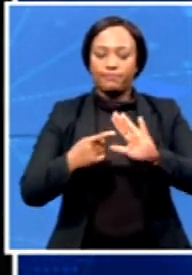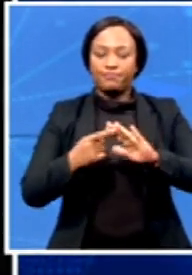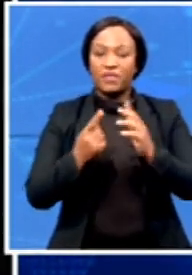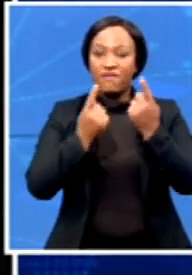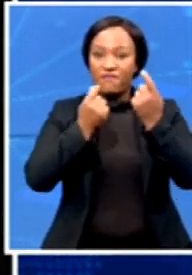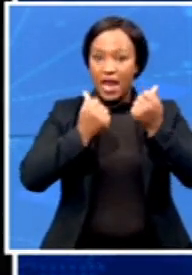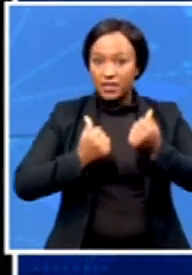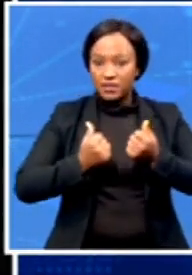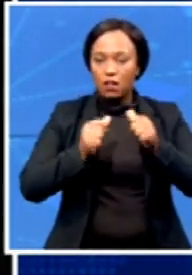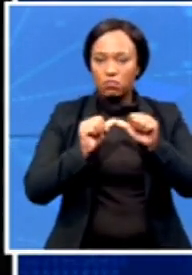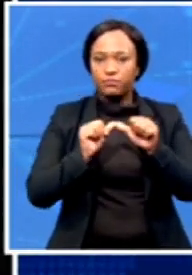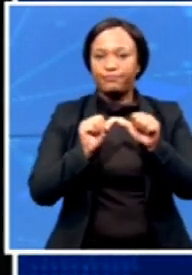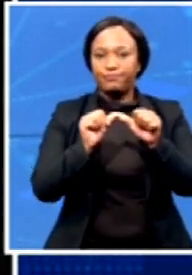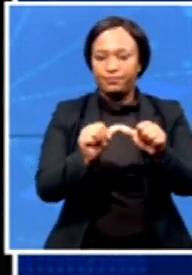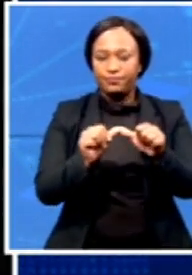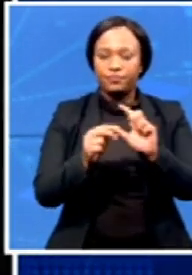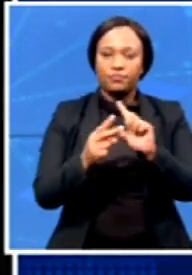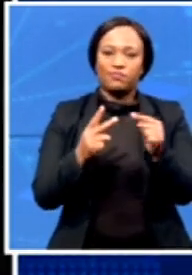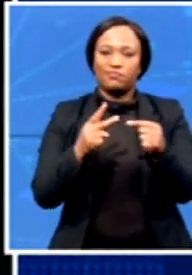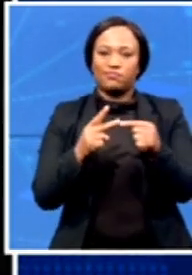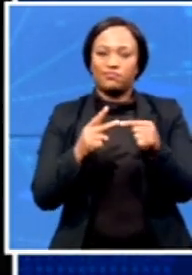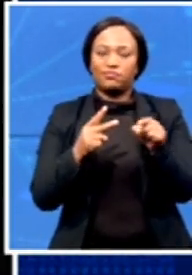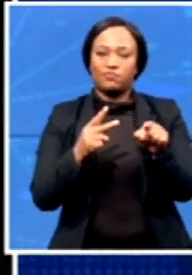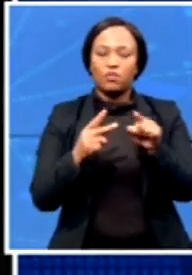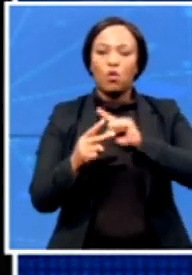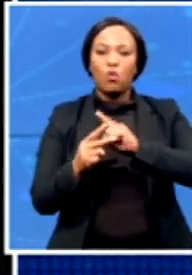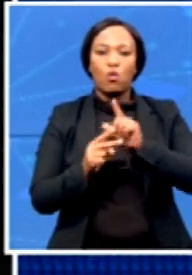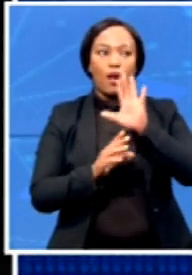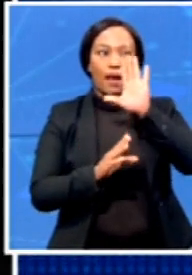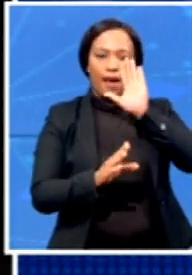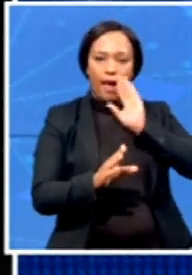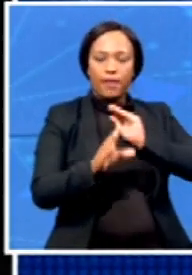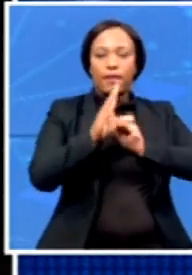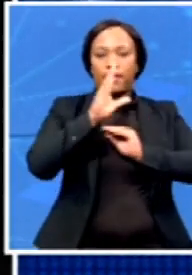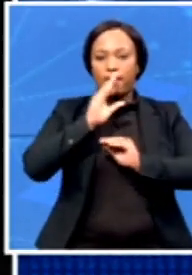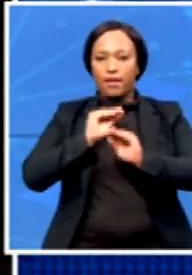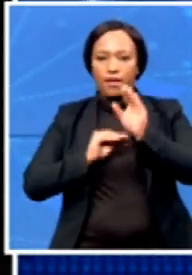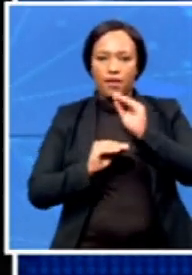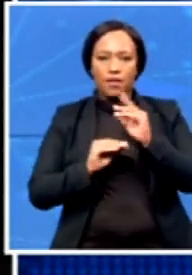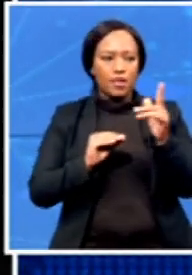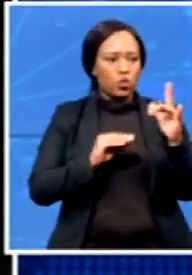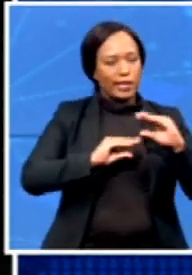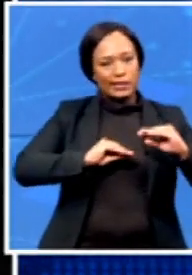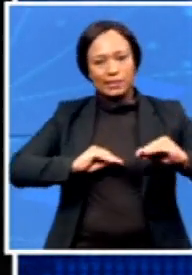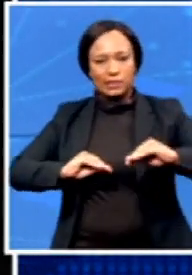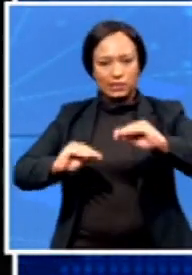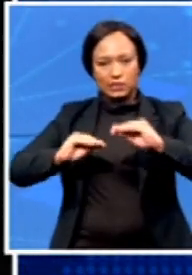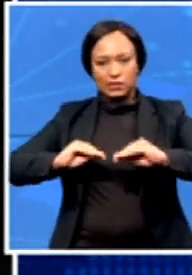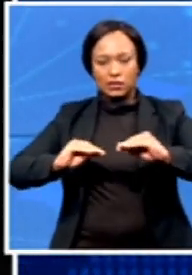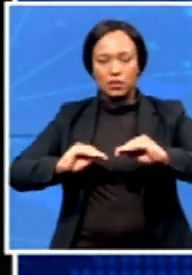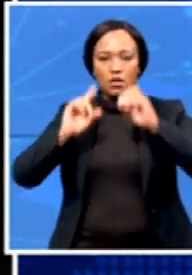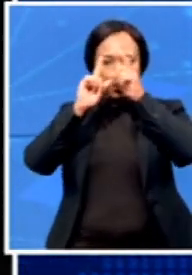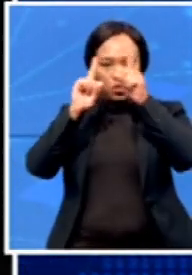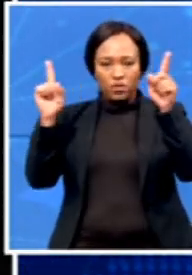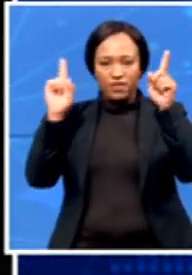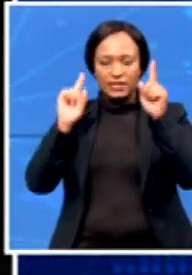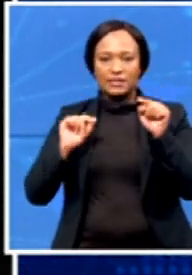sustainability of the learnings that we bring into this into higher education. In terms of